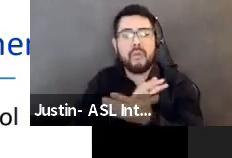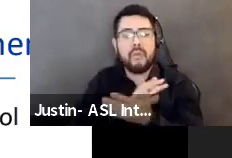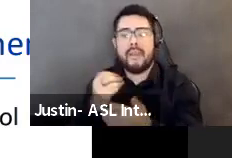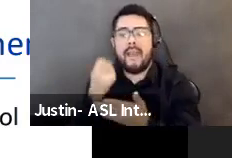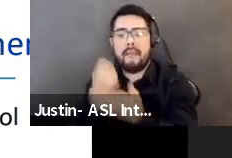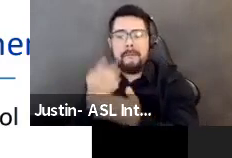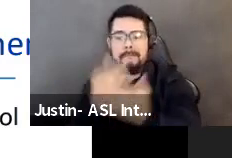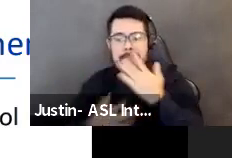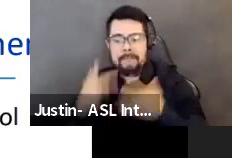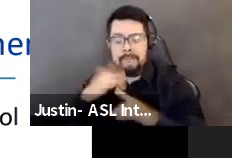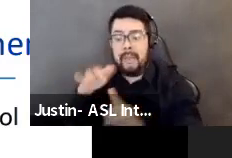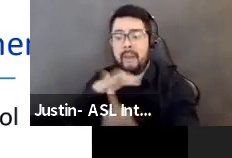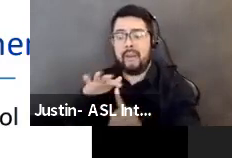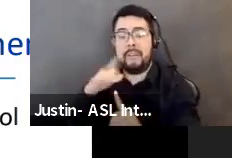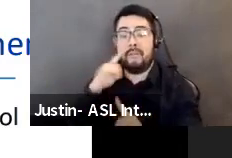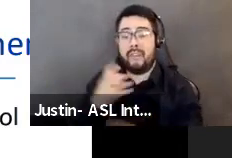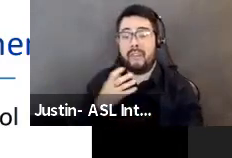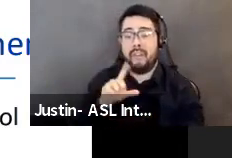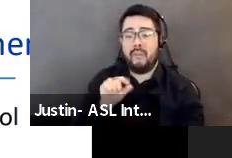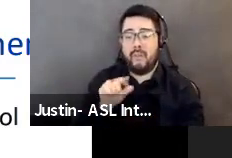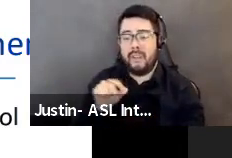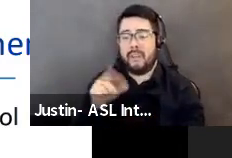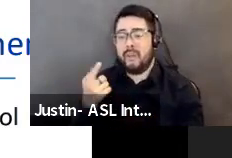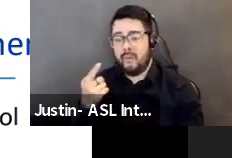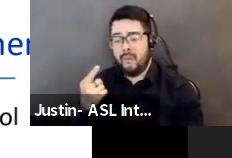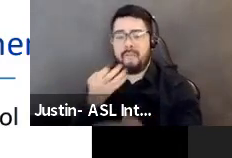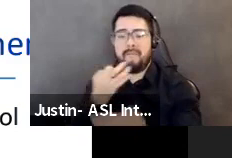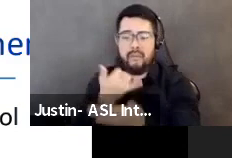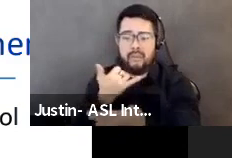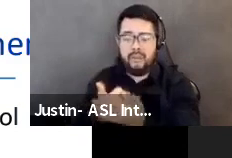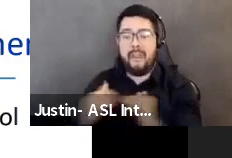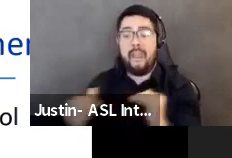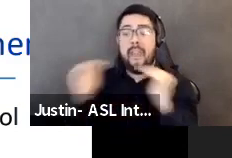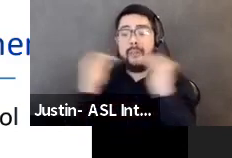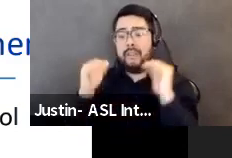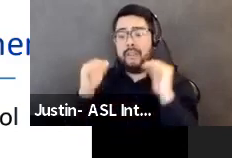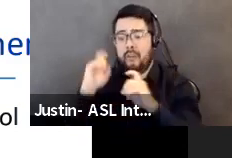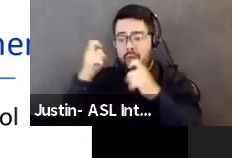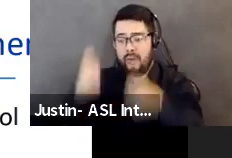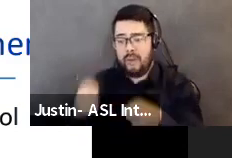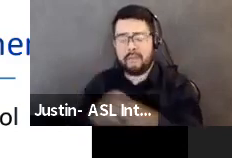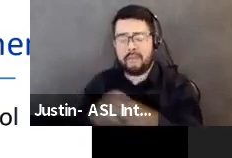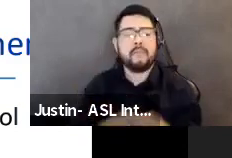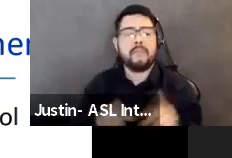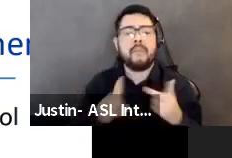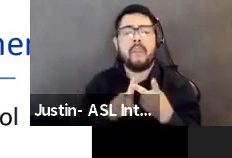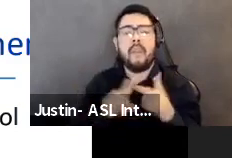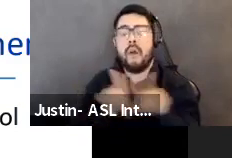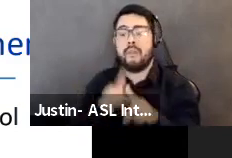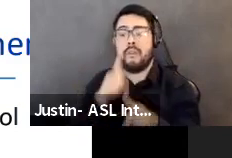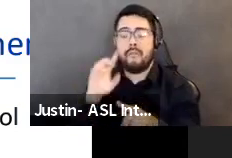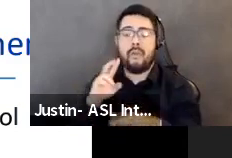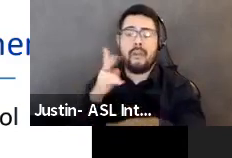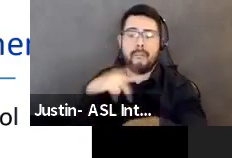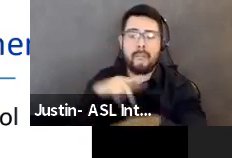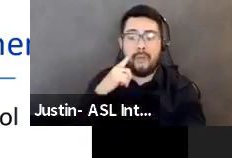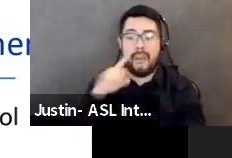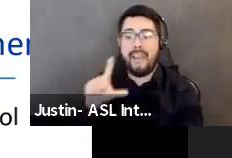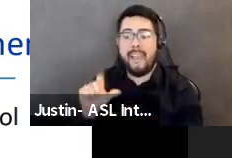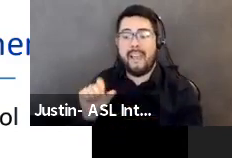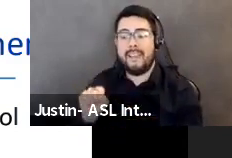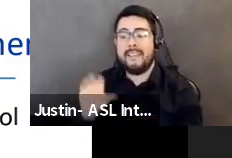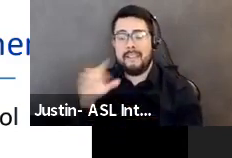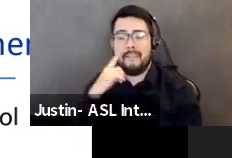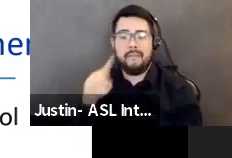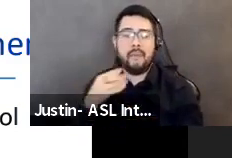areas through the fy 2021 equity grant we also provided additional supports for principals and lsc's related to funding